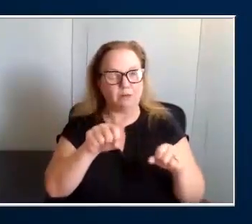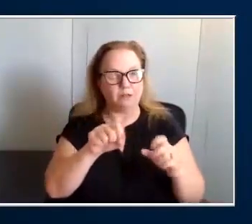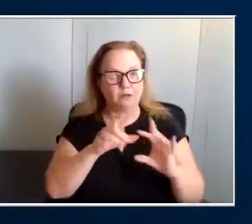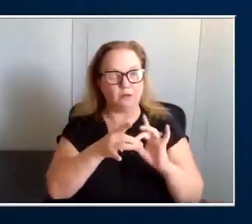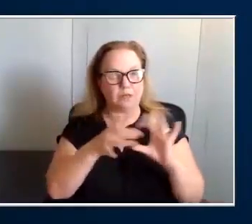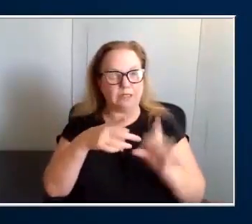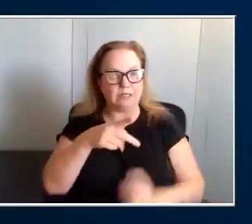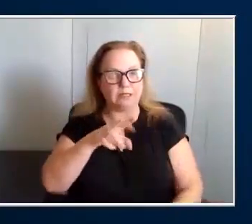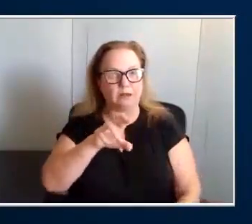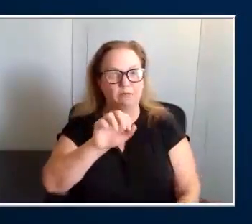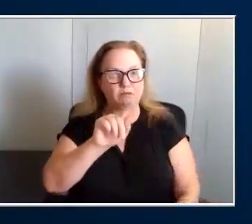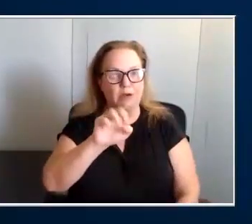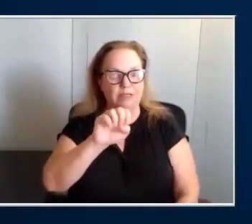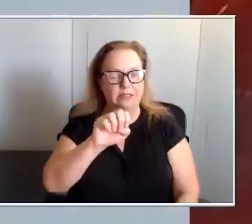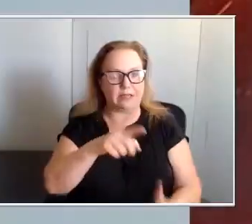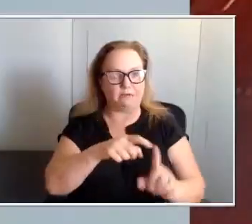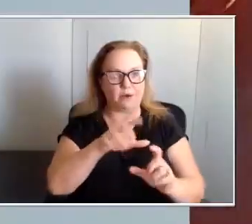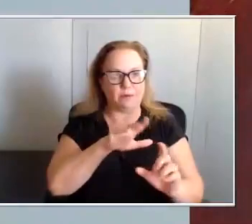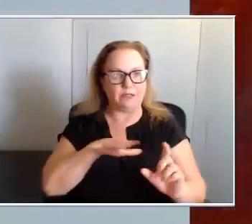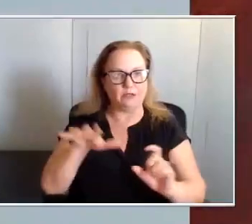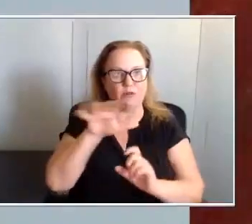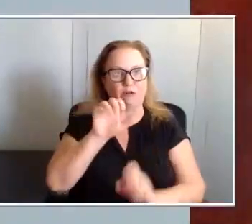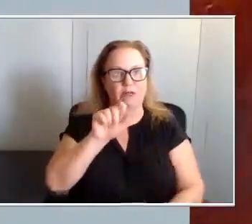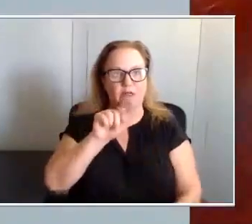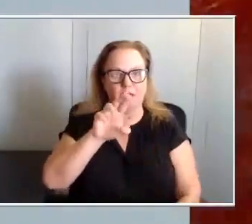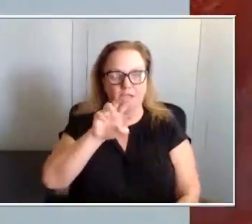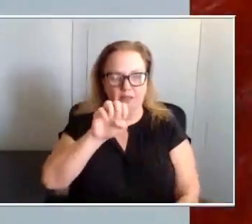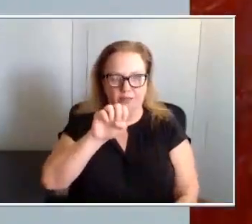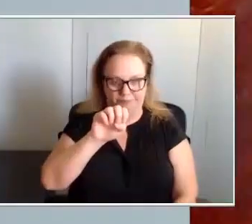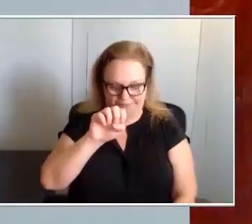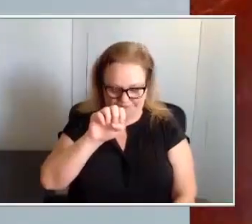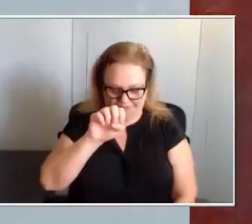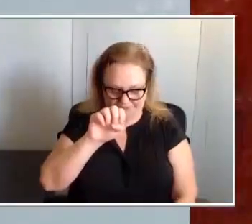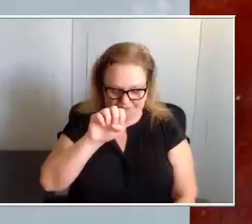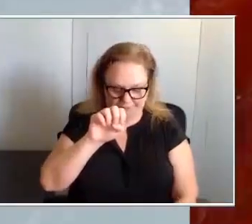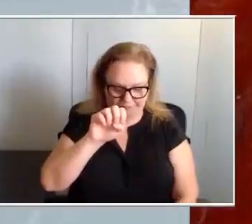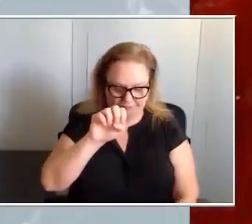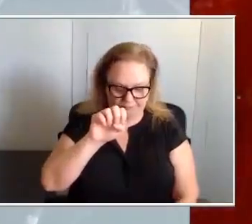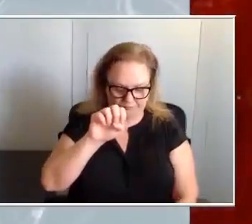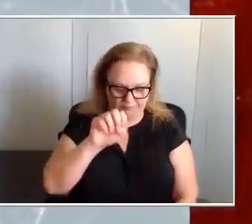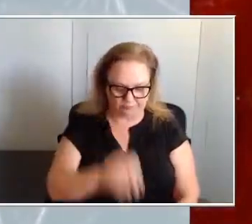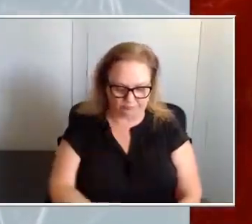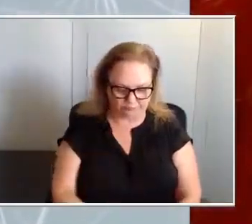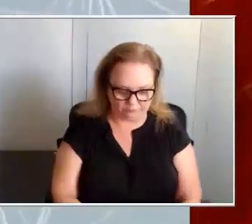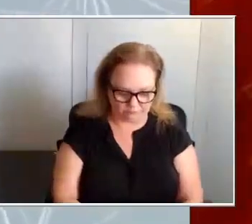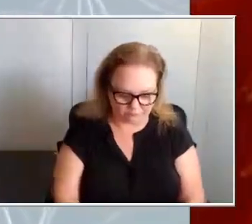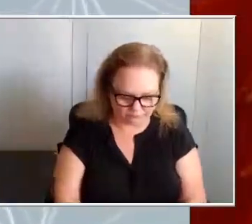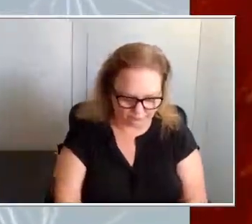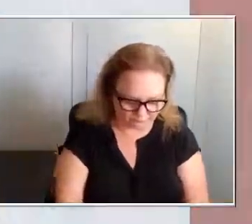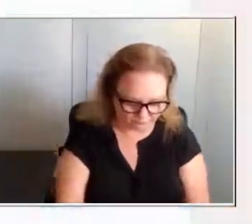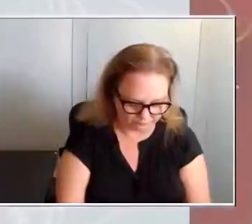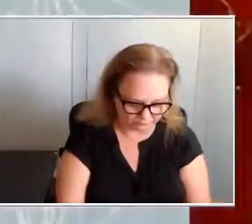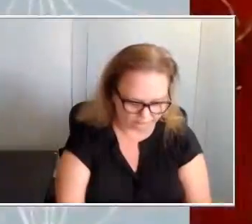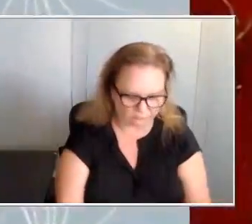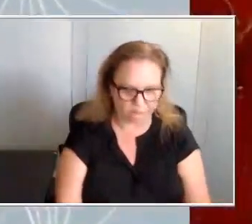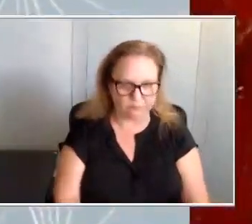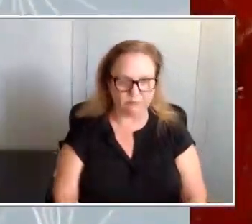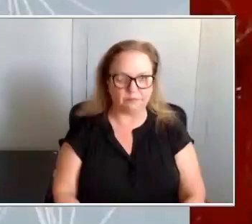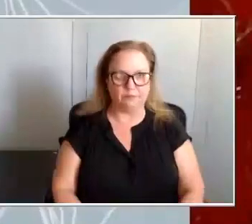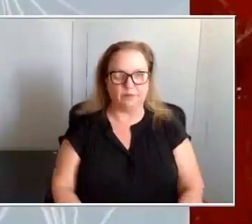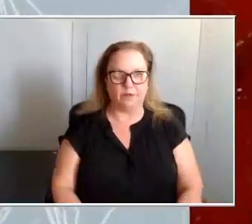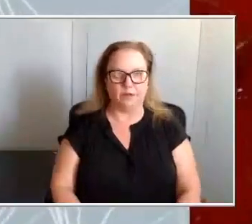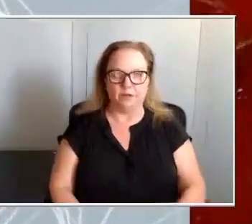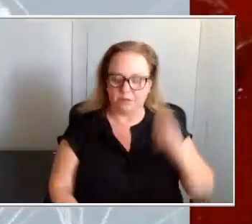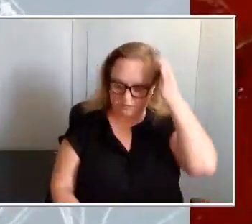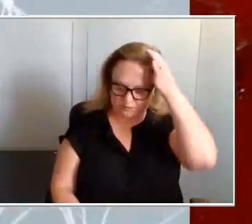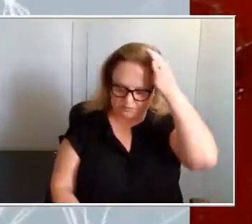prostate from its surrounding tissues and, again, leave everything as it's meant to be. Okay. Wow, that looks pretty detailed, and